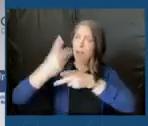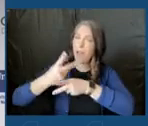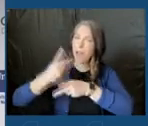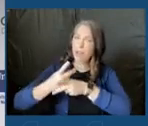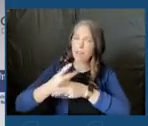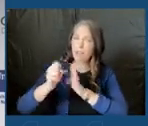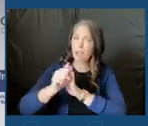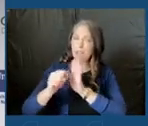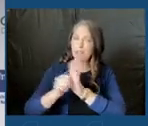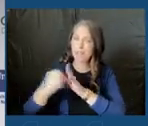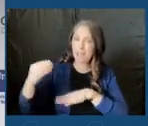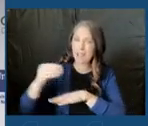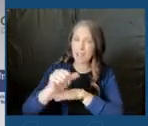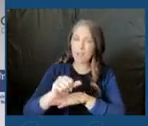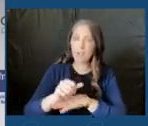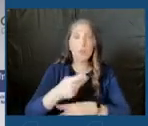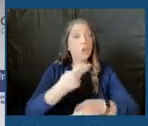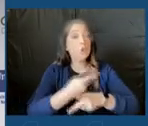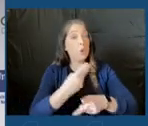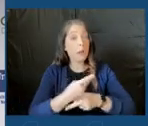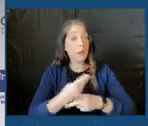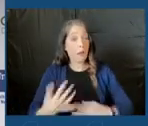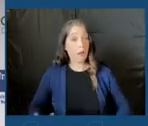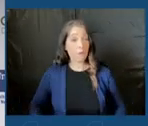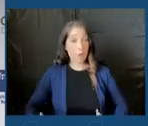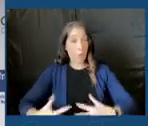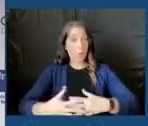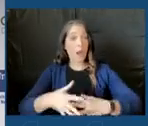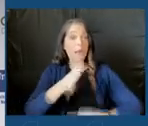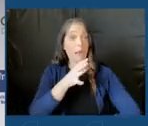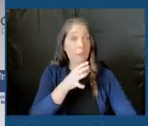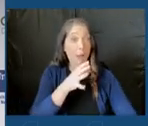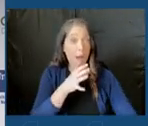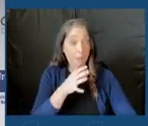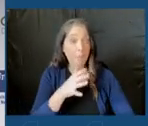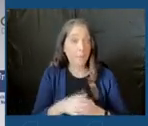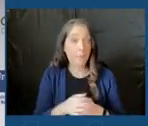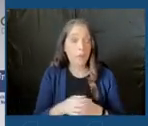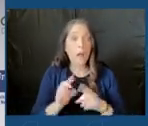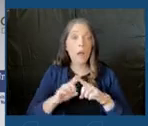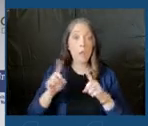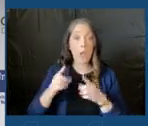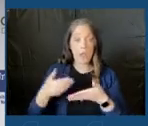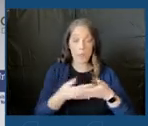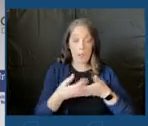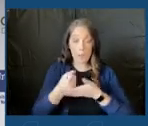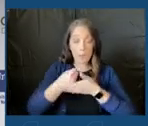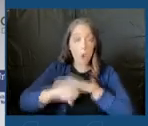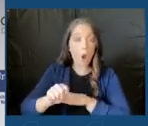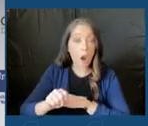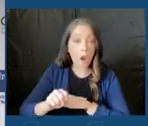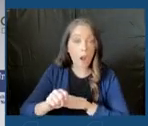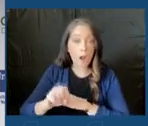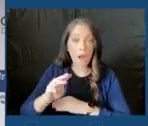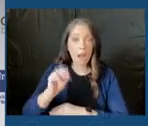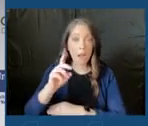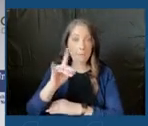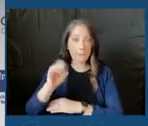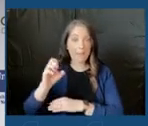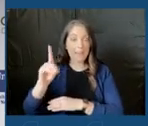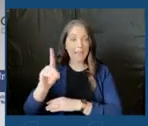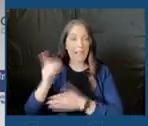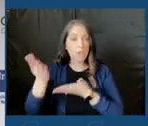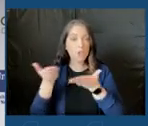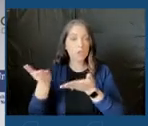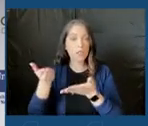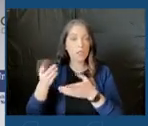care of a pregnant mom. But the second the baby was born, the Medicaid services stopped. And the mom